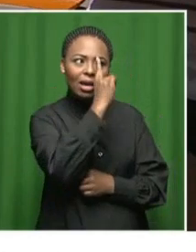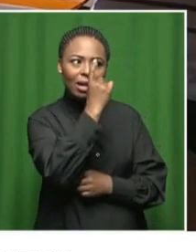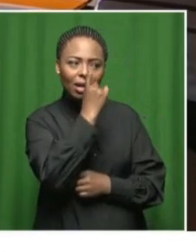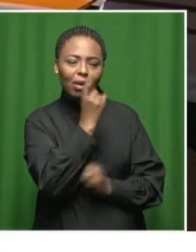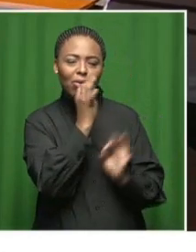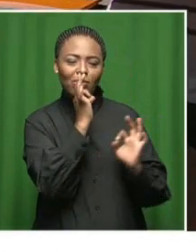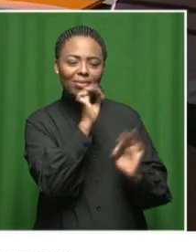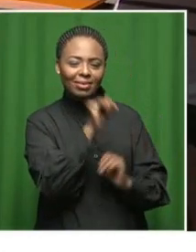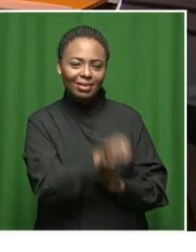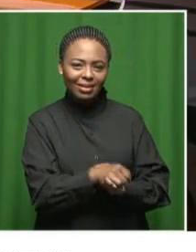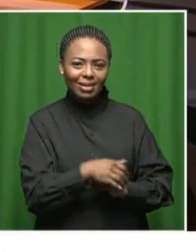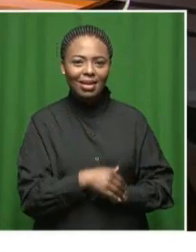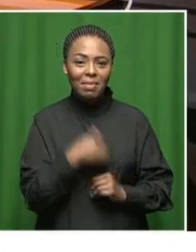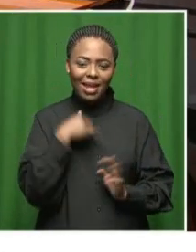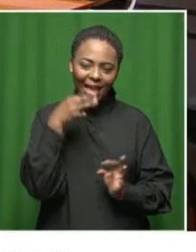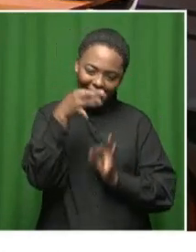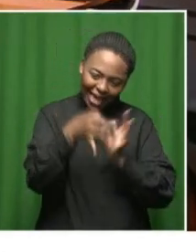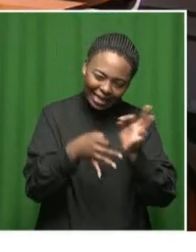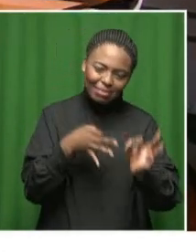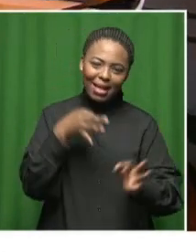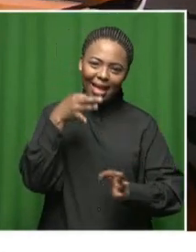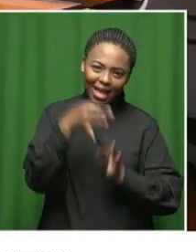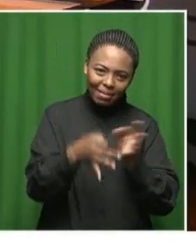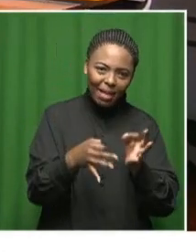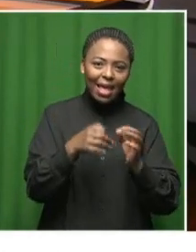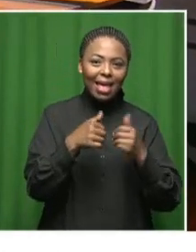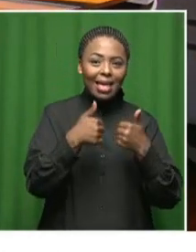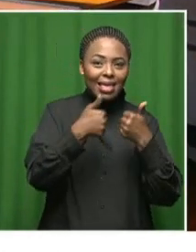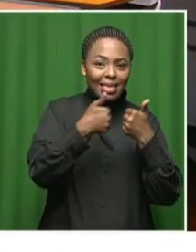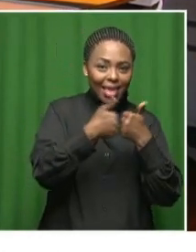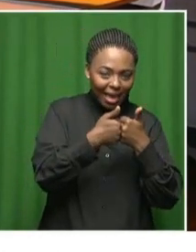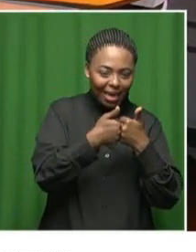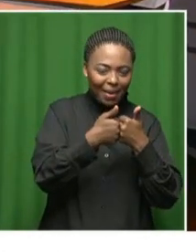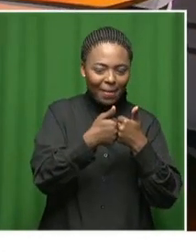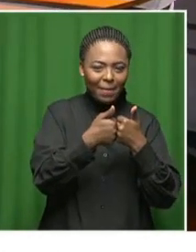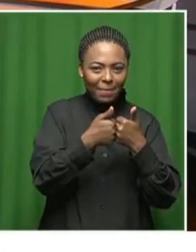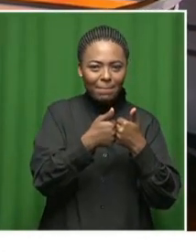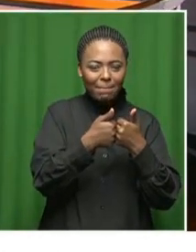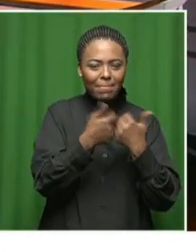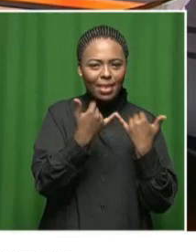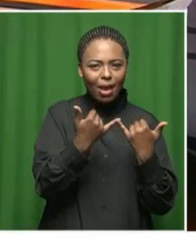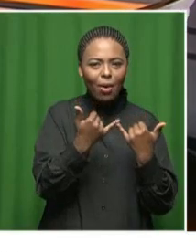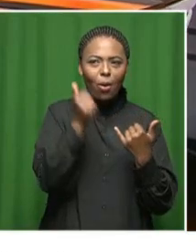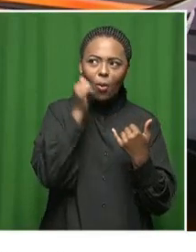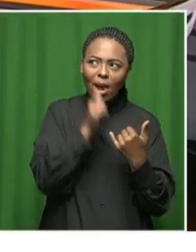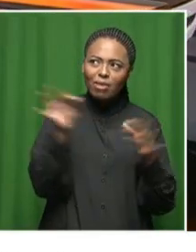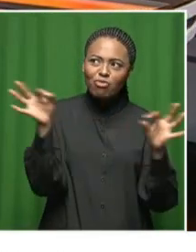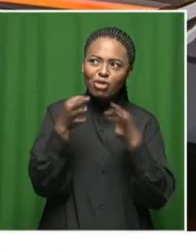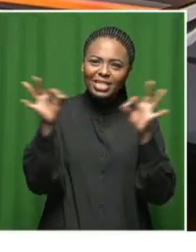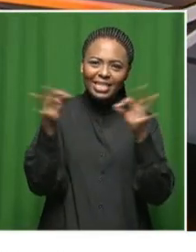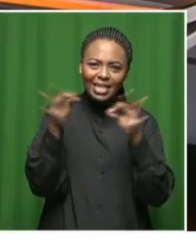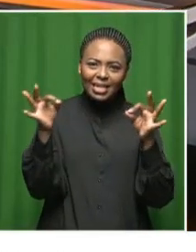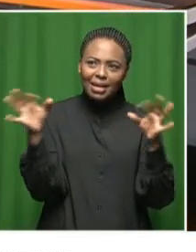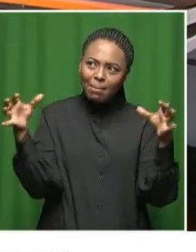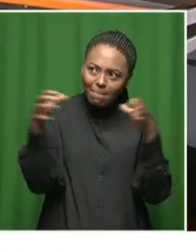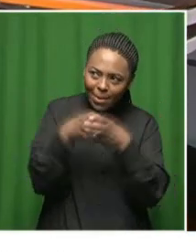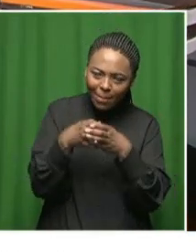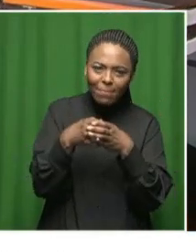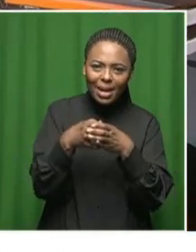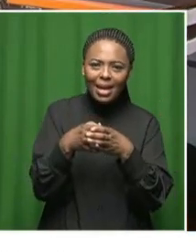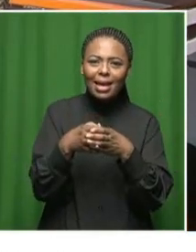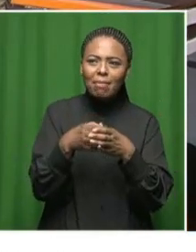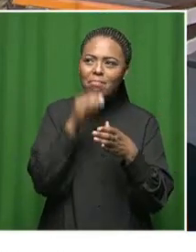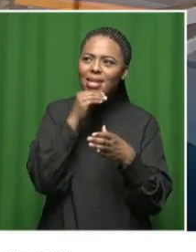as in the gaming community, game jams are, if you think of musicians when they get together and they create music, they make music, they make